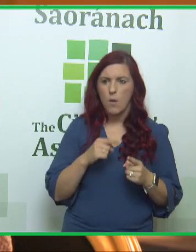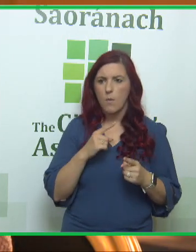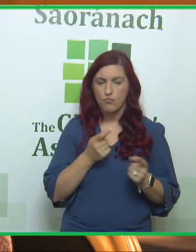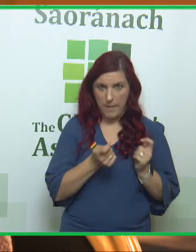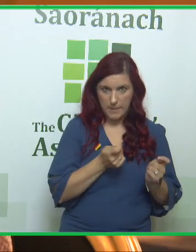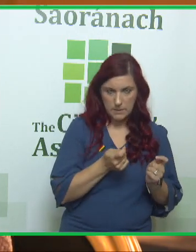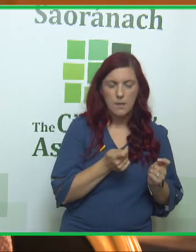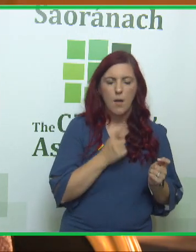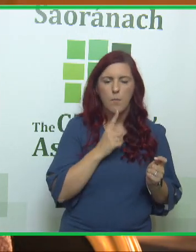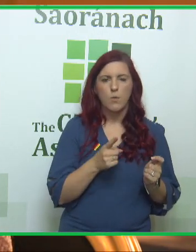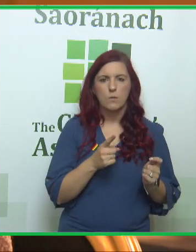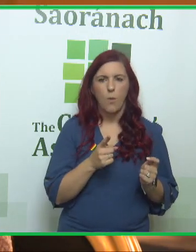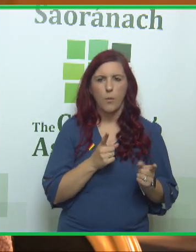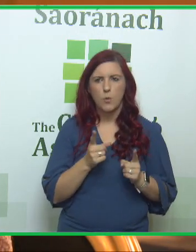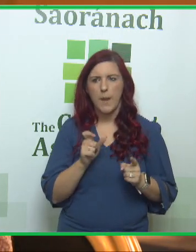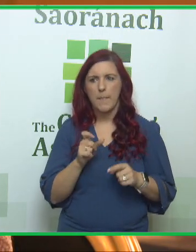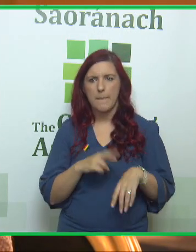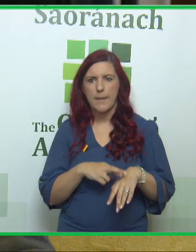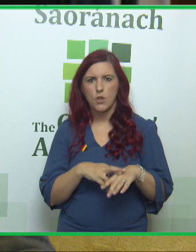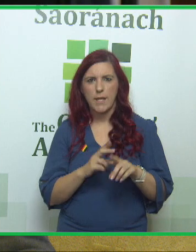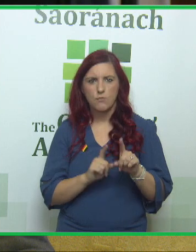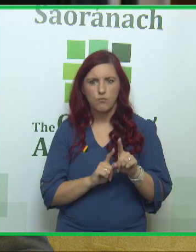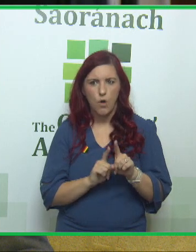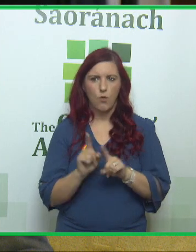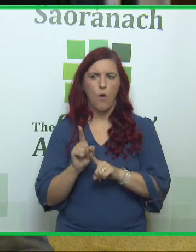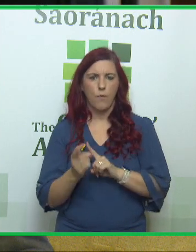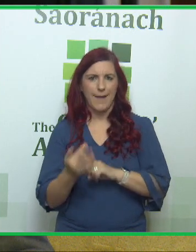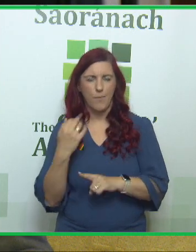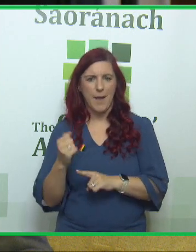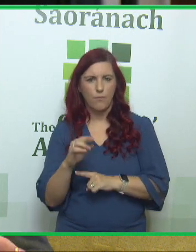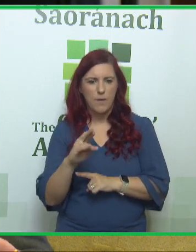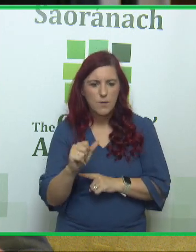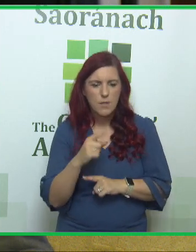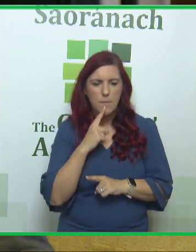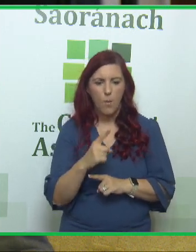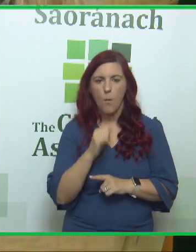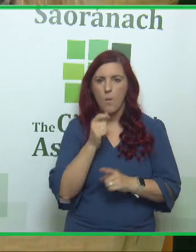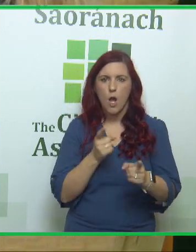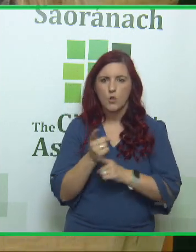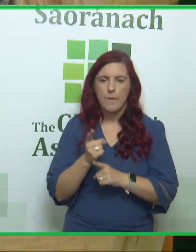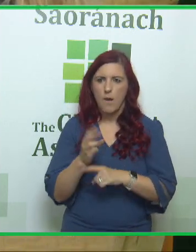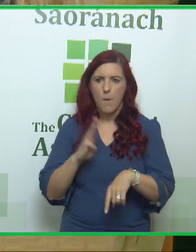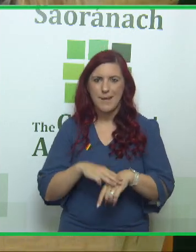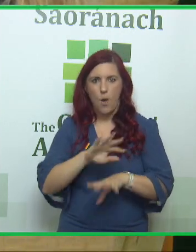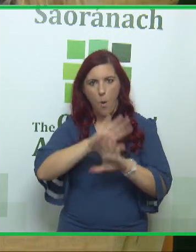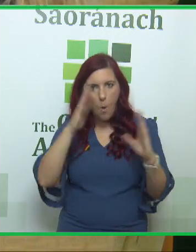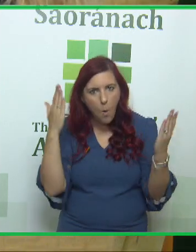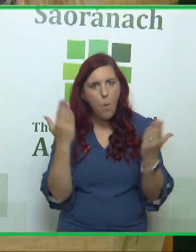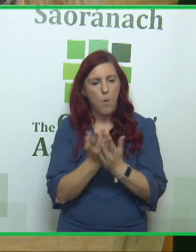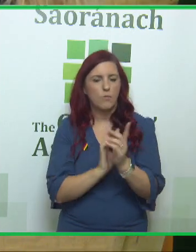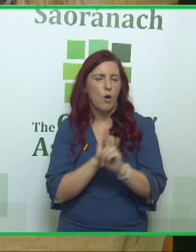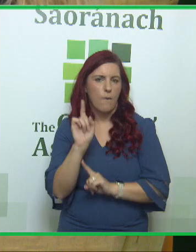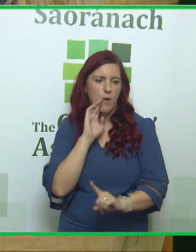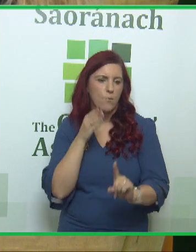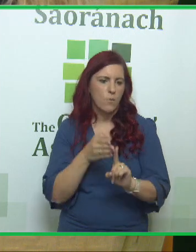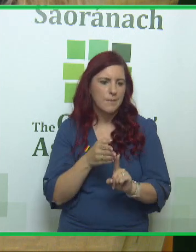better is recovery when we're resourced. What we're not doing great is a whole recovery approach. Yeah, and as you say, look, with